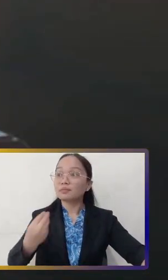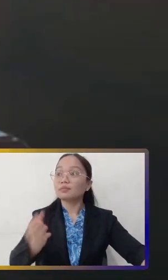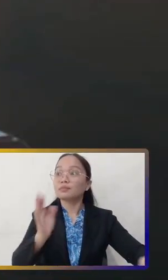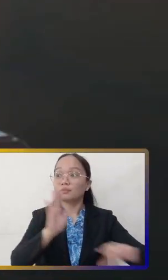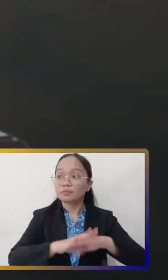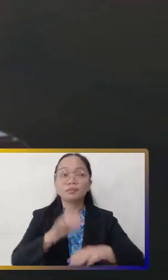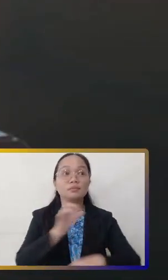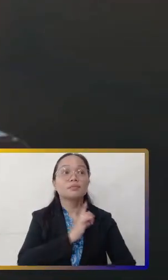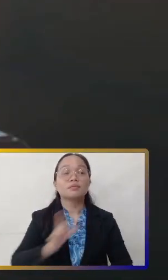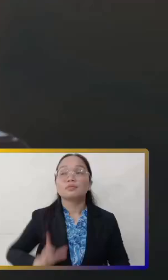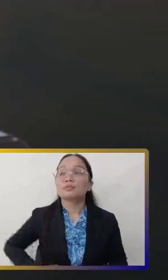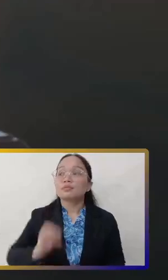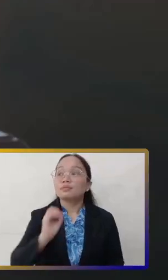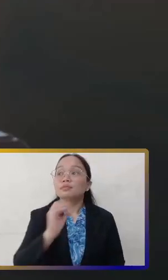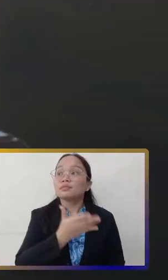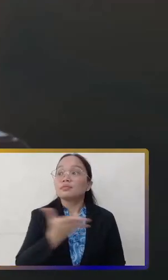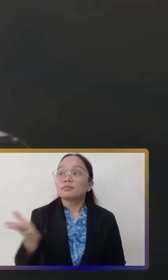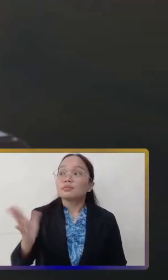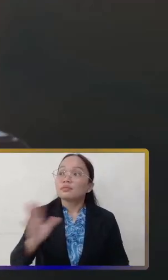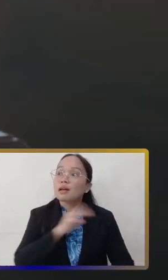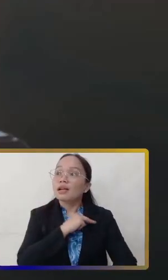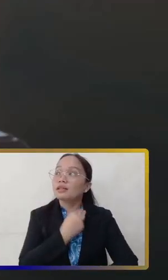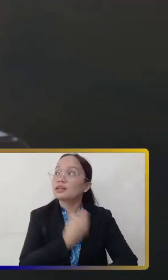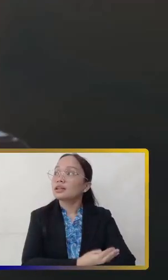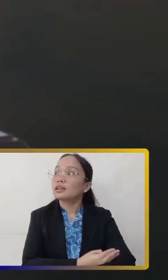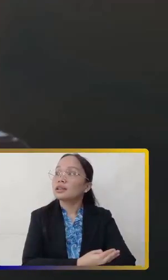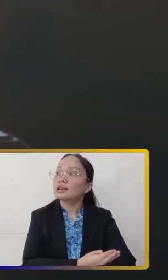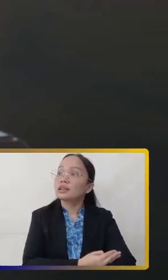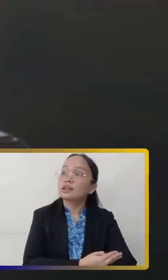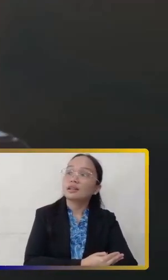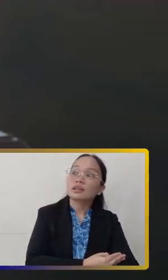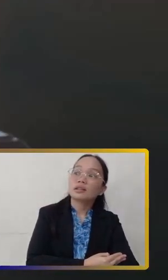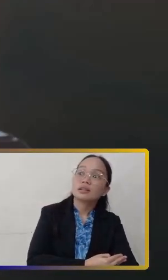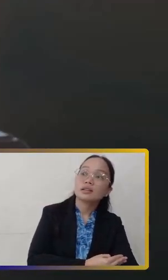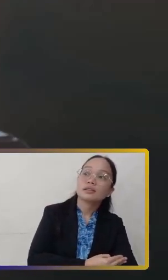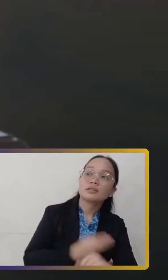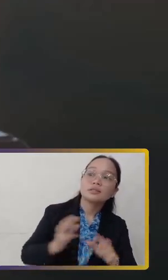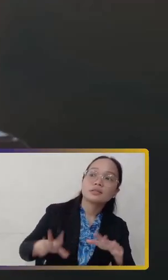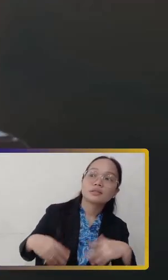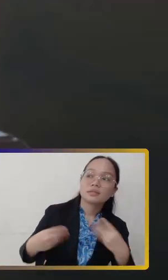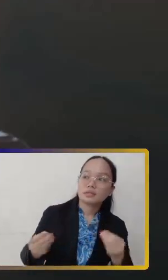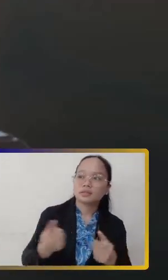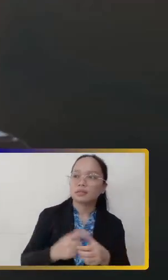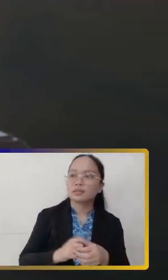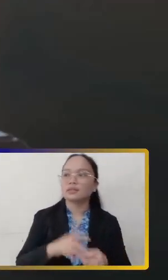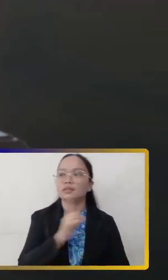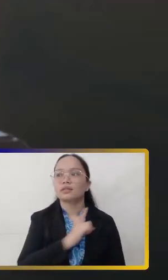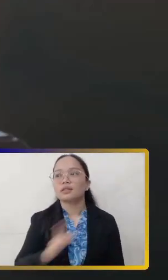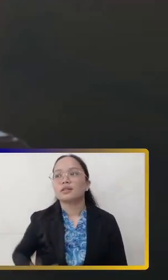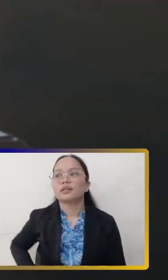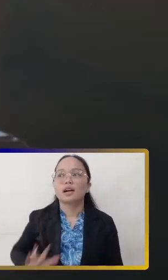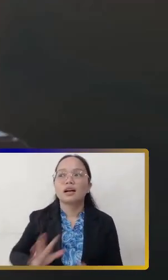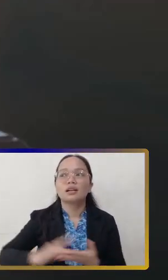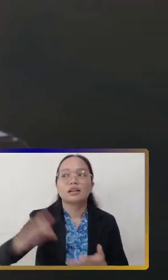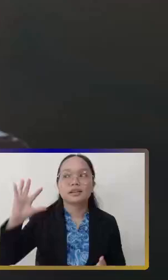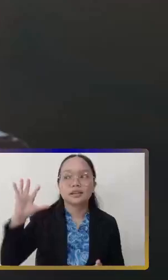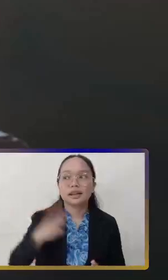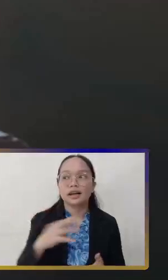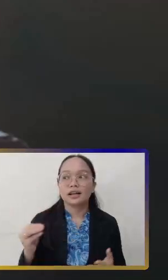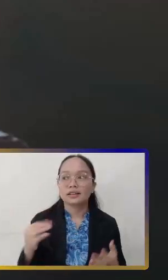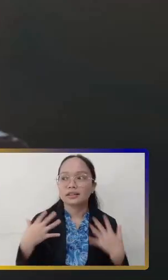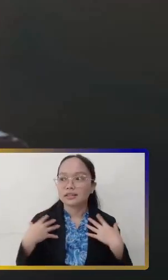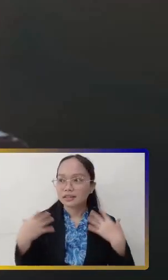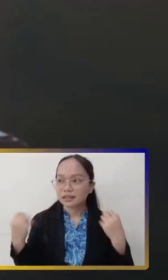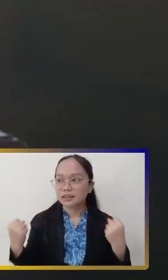Lord, O ye mighty. O ye mighty. Give unto the Lord glory and